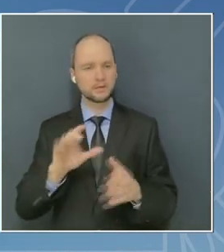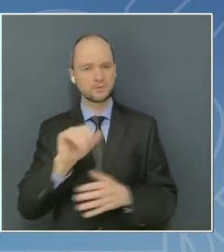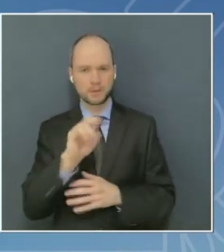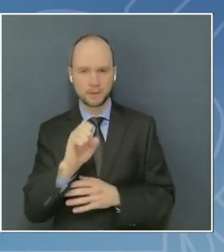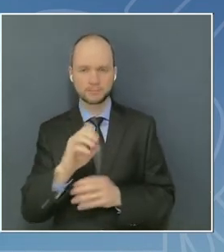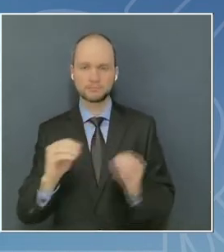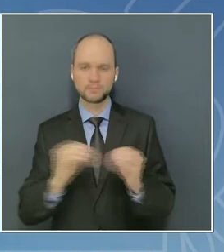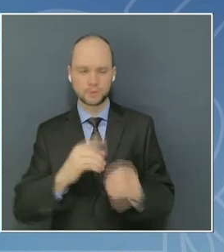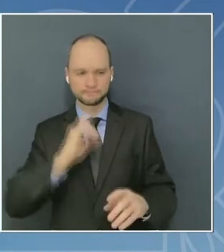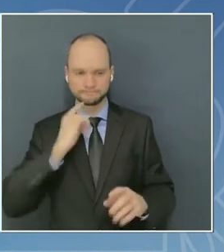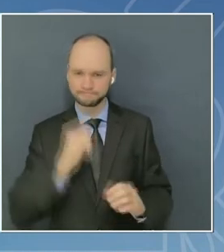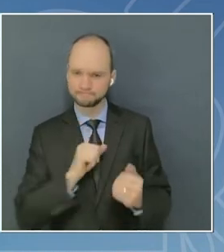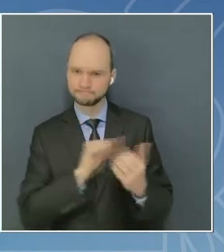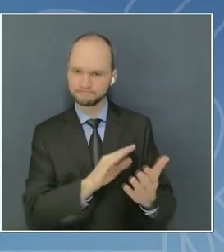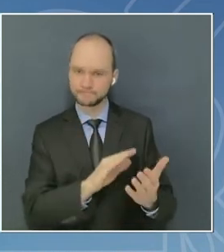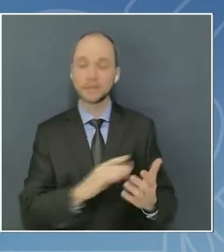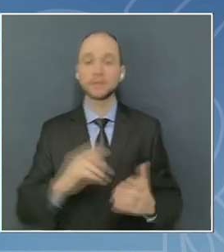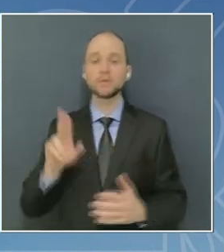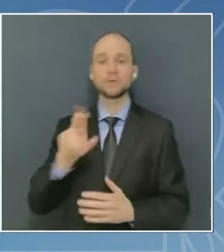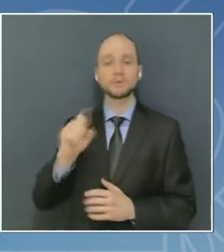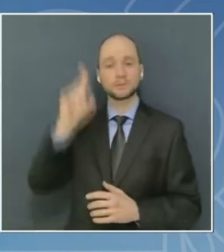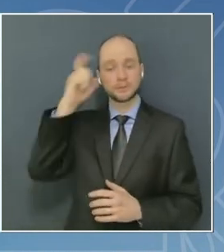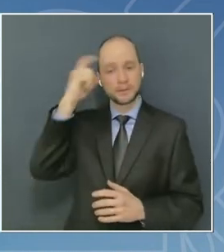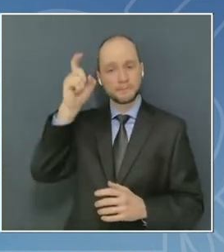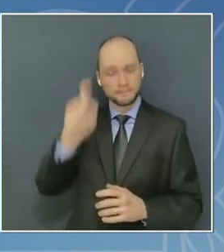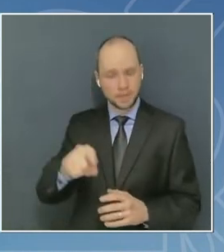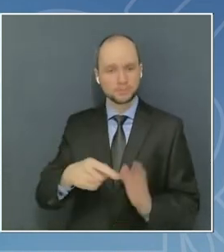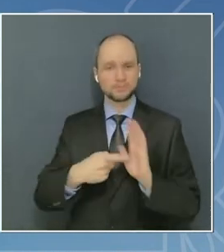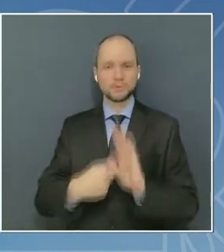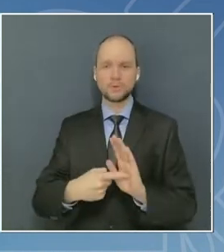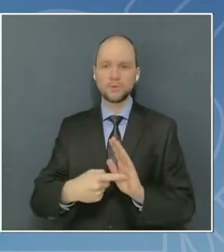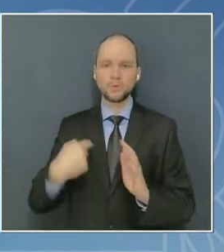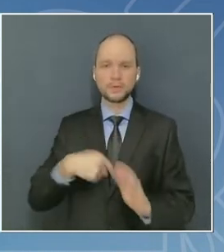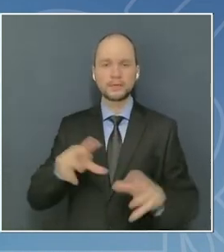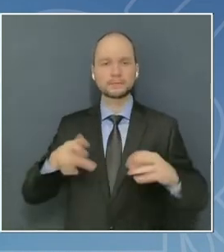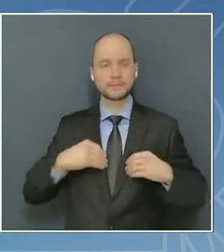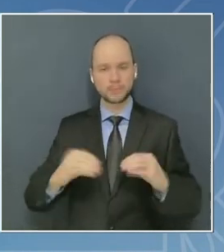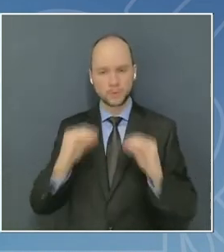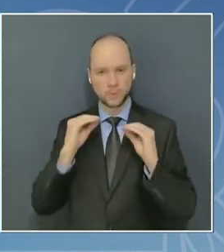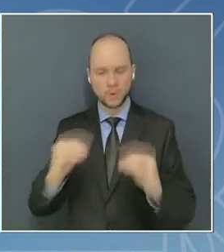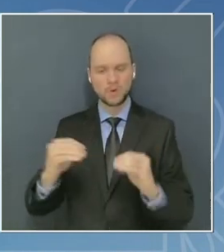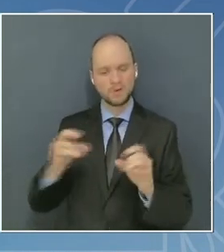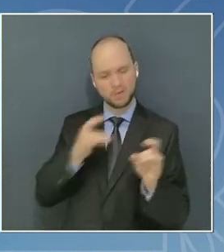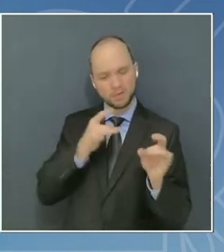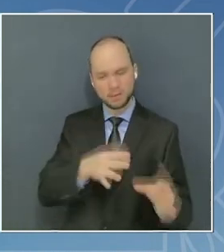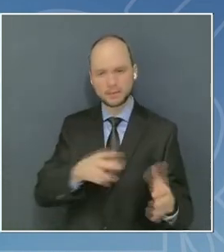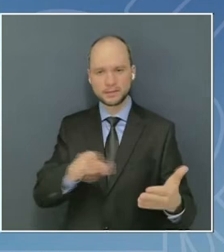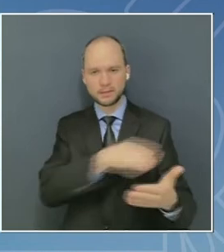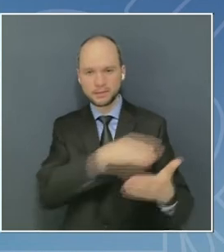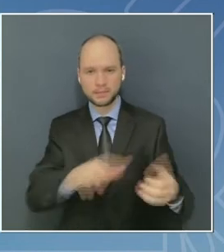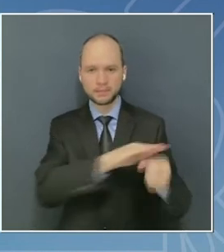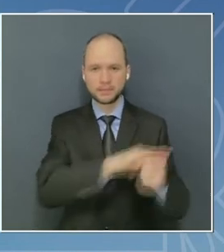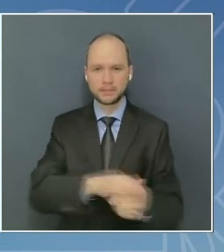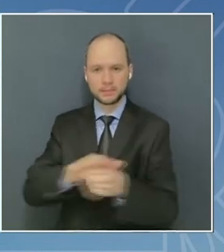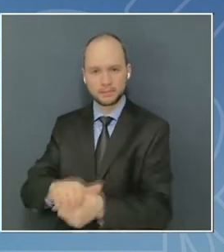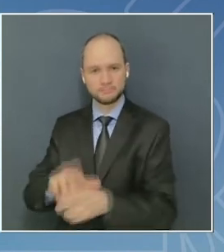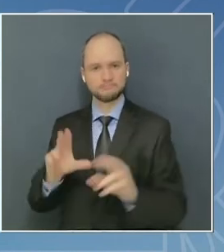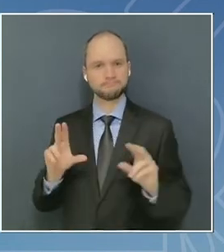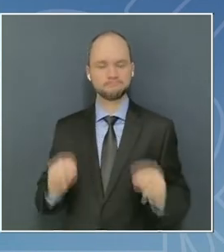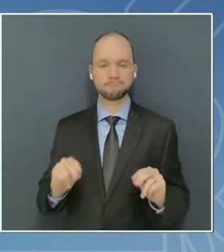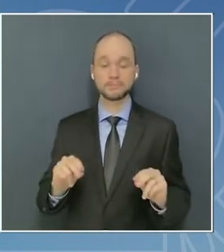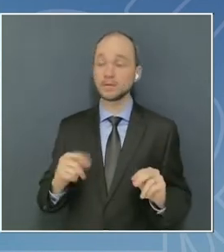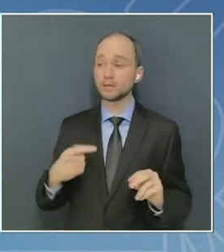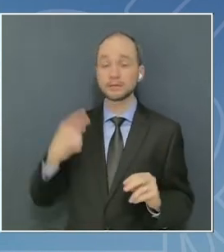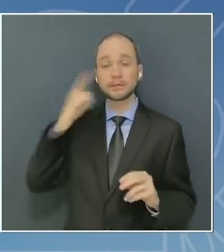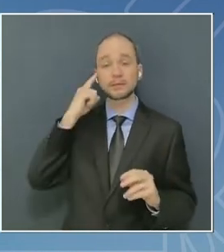be resolute in demonstrating that there will be zero tolerance for hate. Because if I believe one thing, it's that today's status quo does not need to